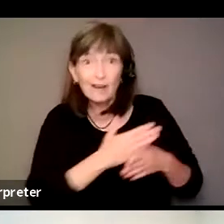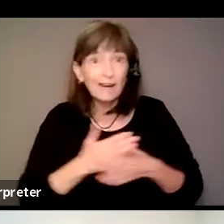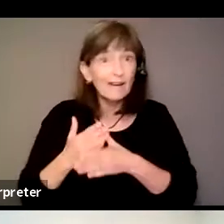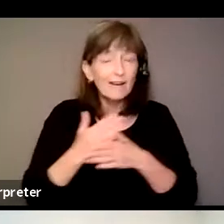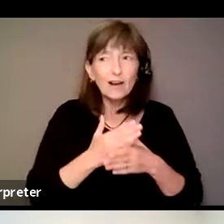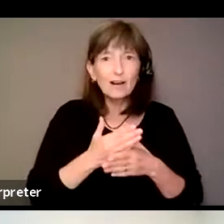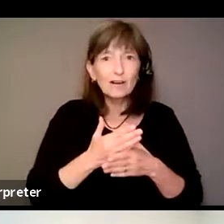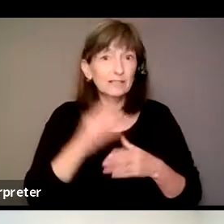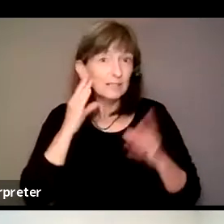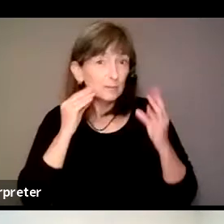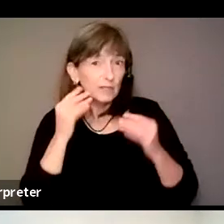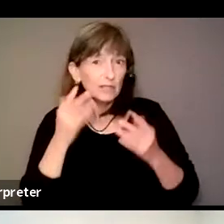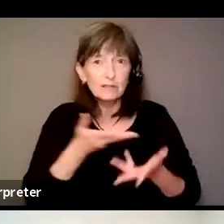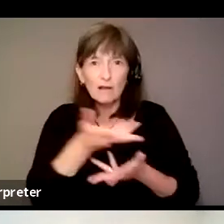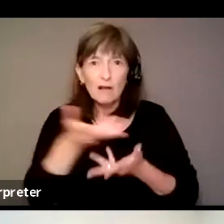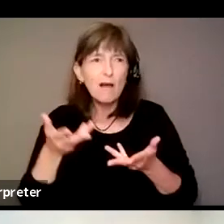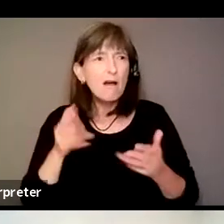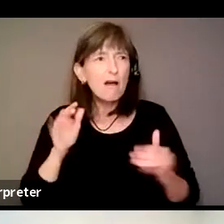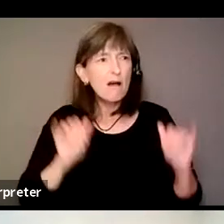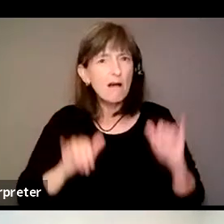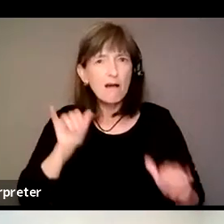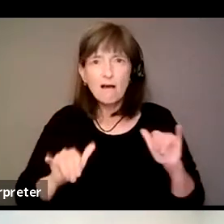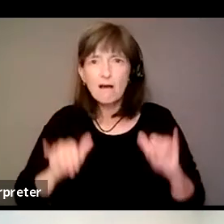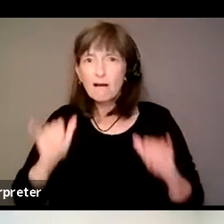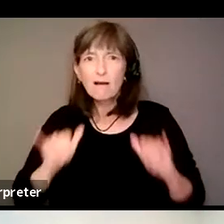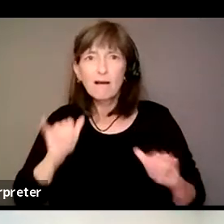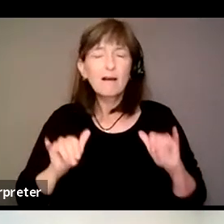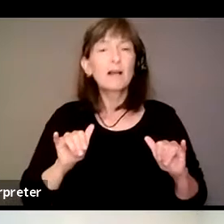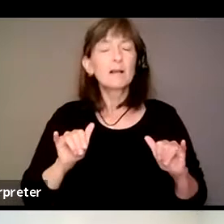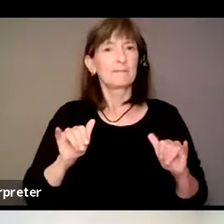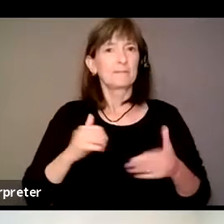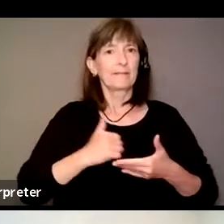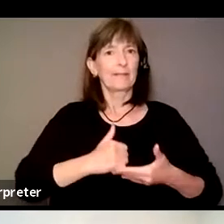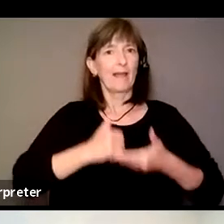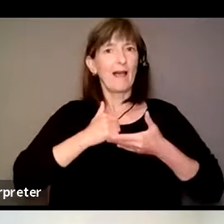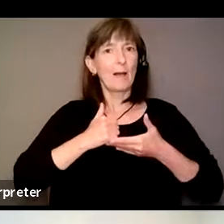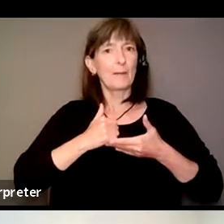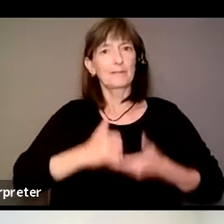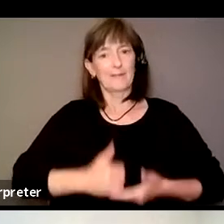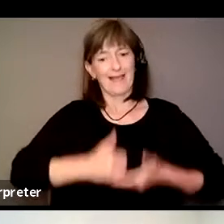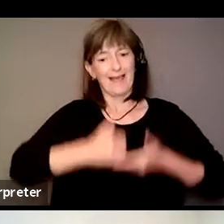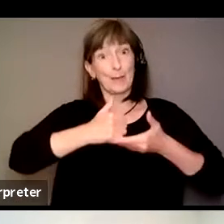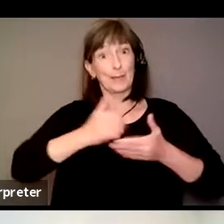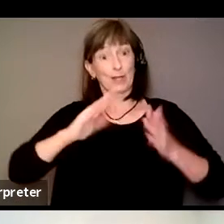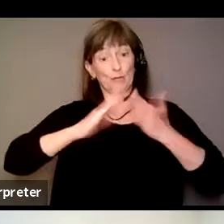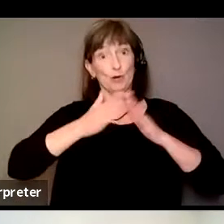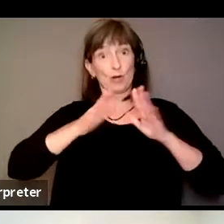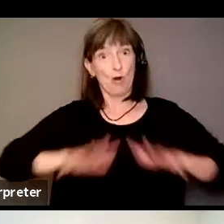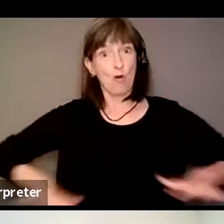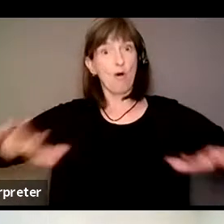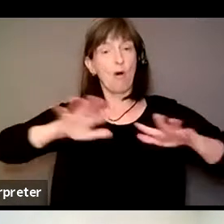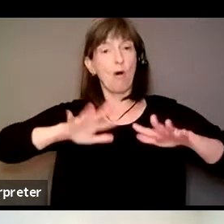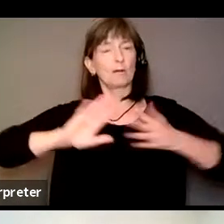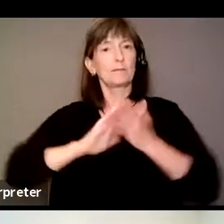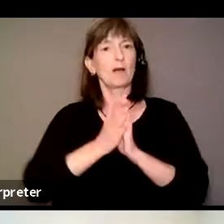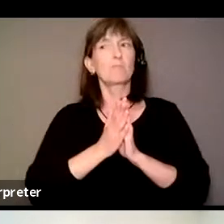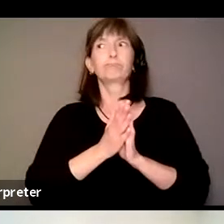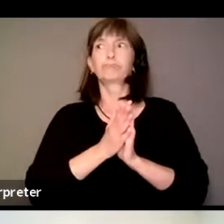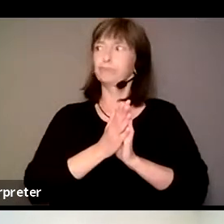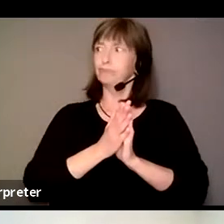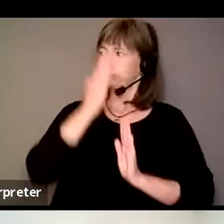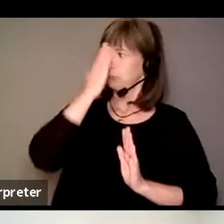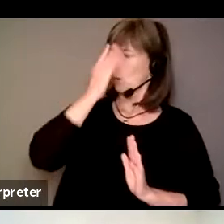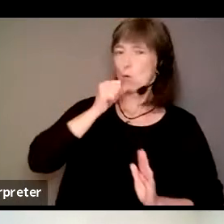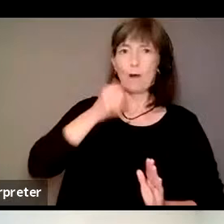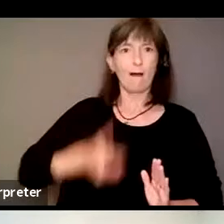shared experiences and your own individual experiences, it just helps shape your community. And that's why it's so important that we have such diverse